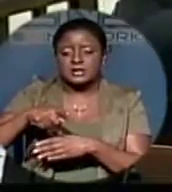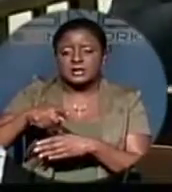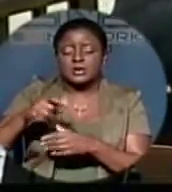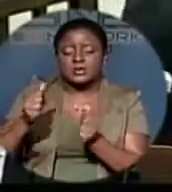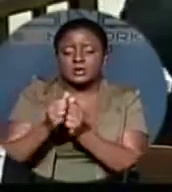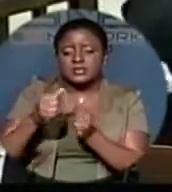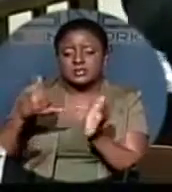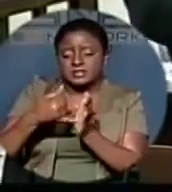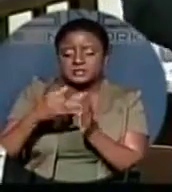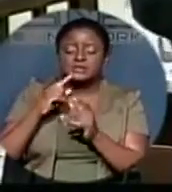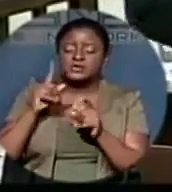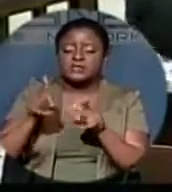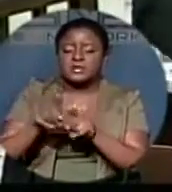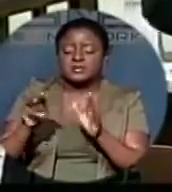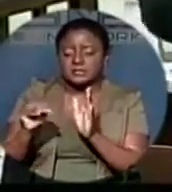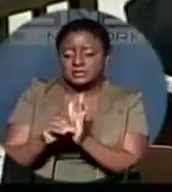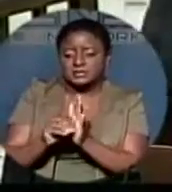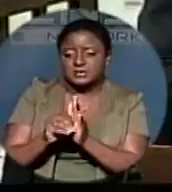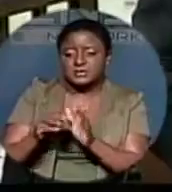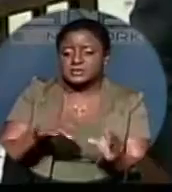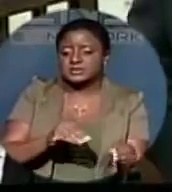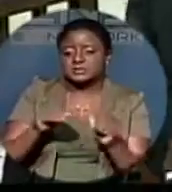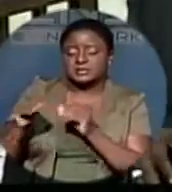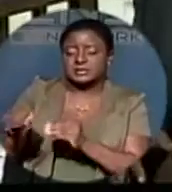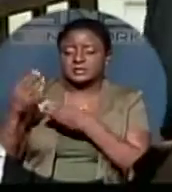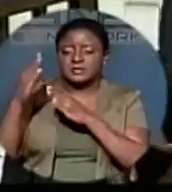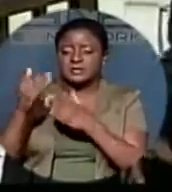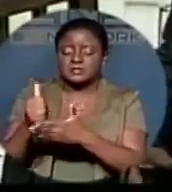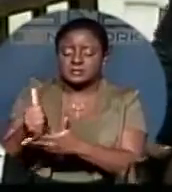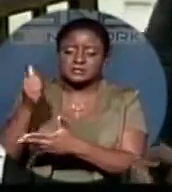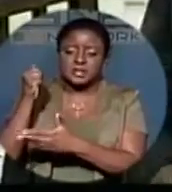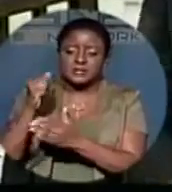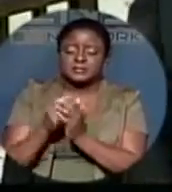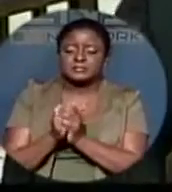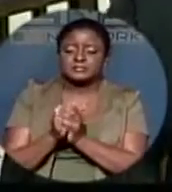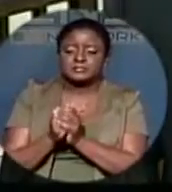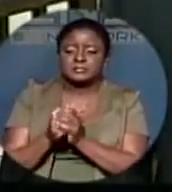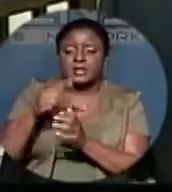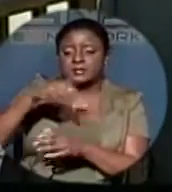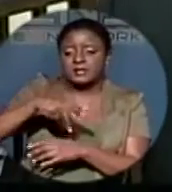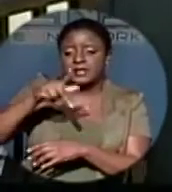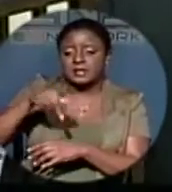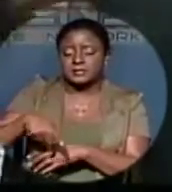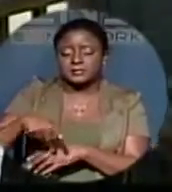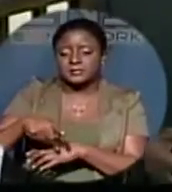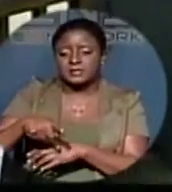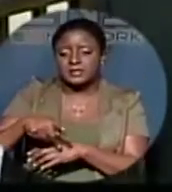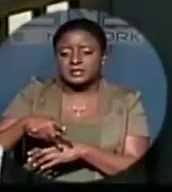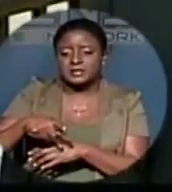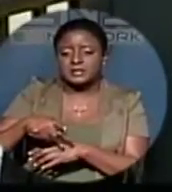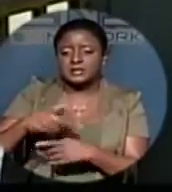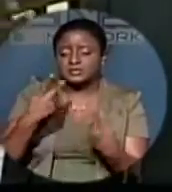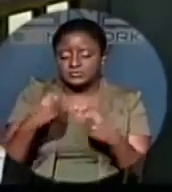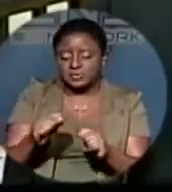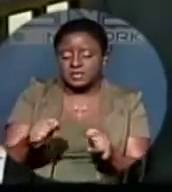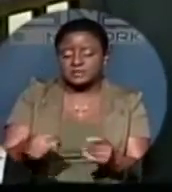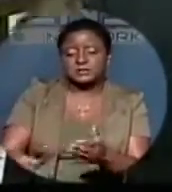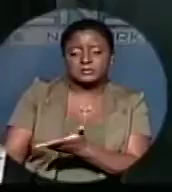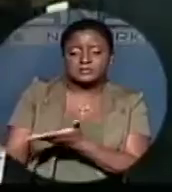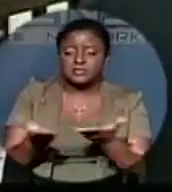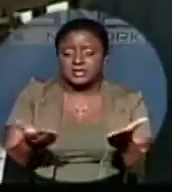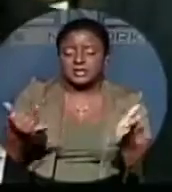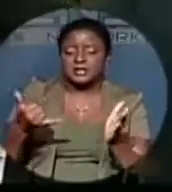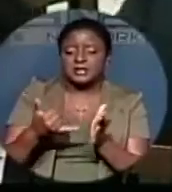years of progress towards moving the Hotel Corporation on the side for good, the PLP trying to bring it back again with Iguana and bring it back into the fray